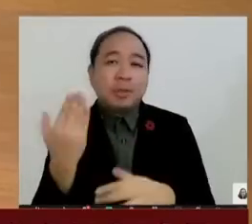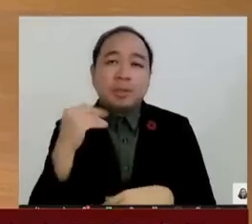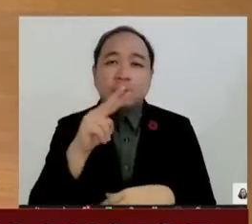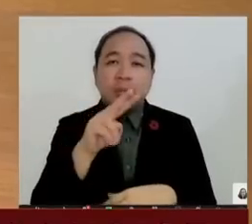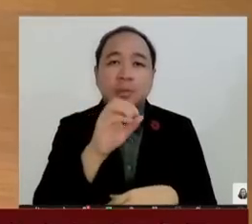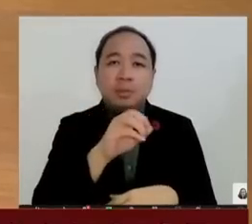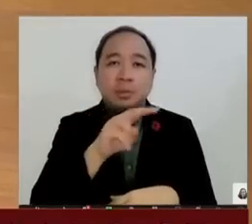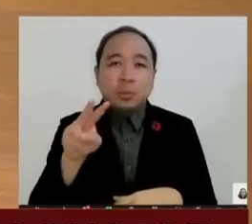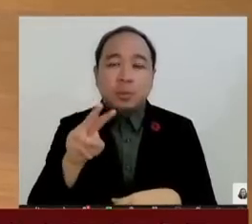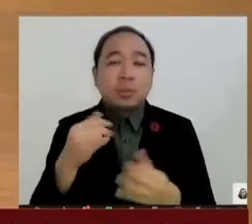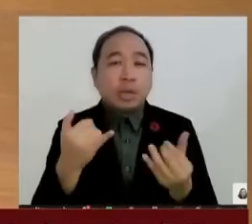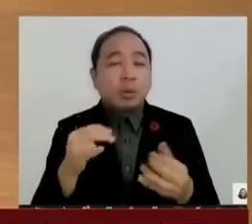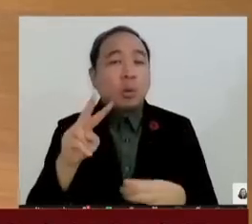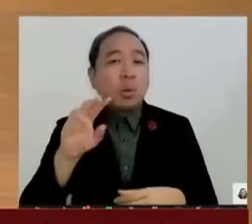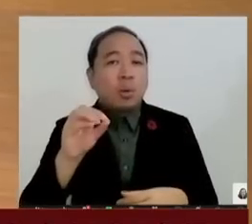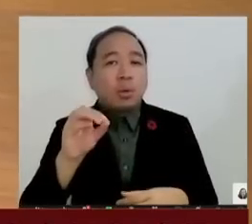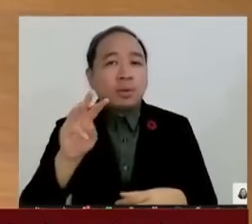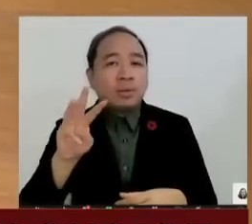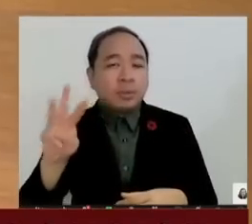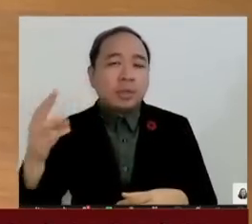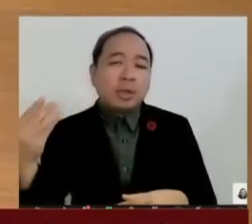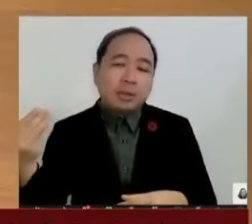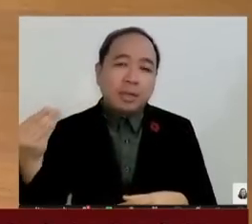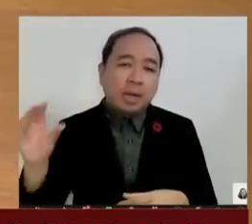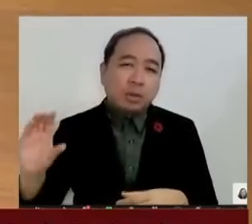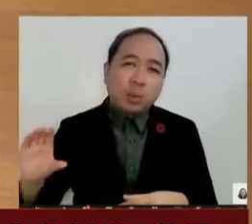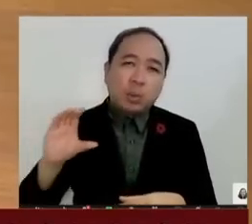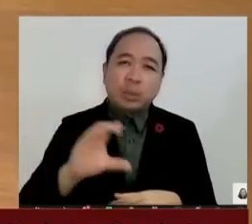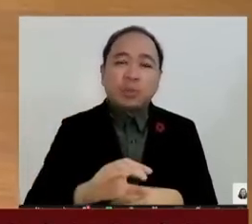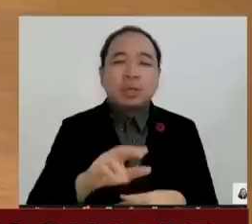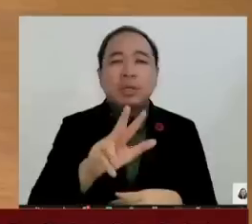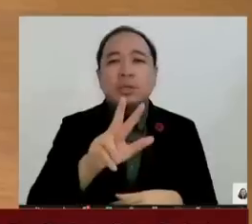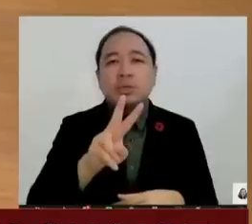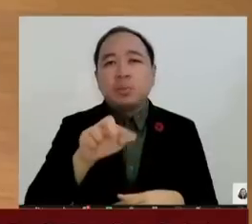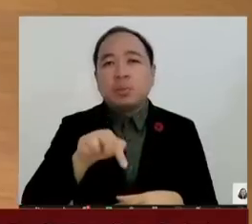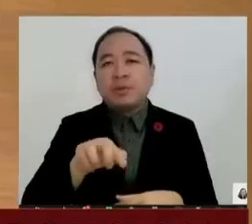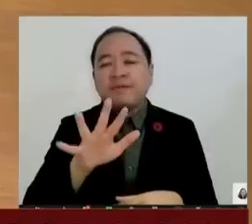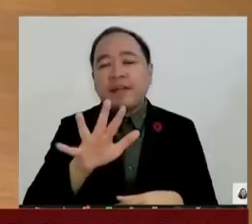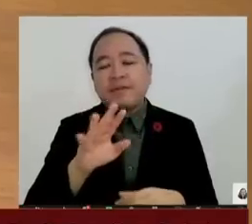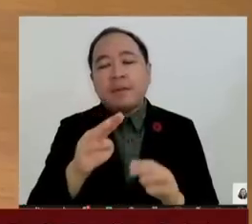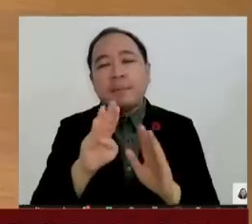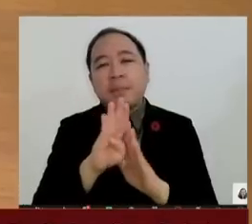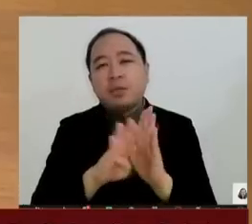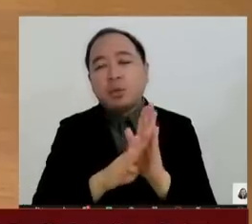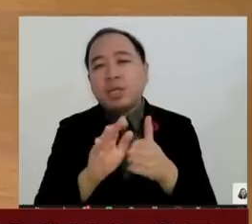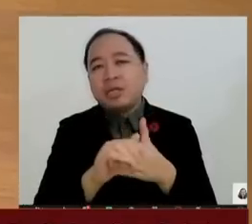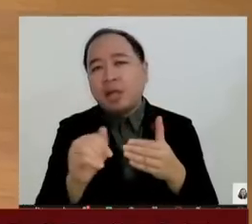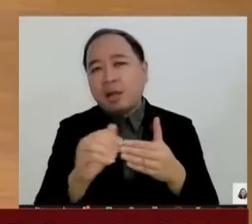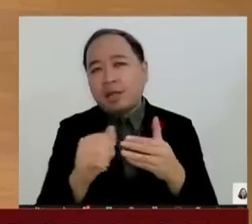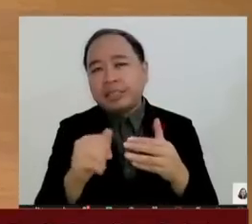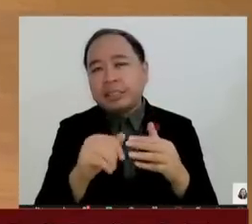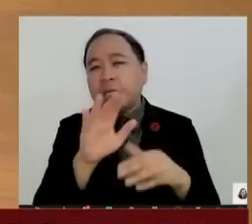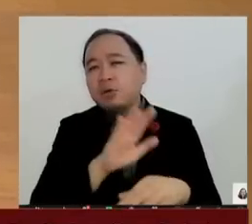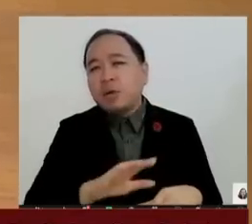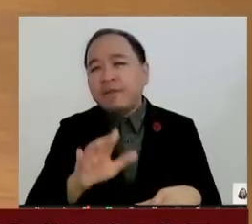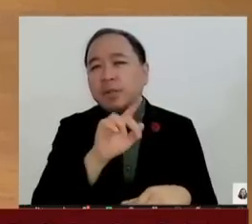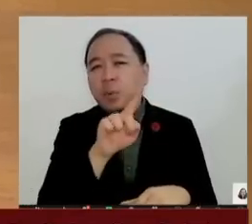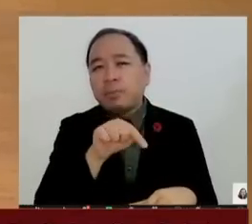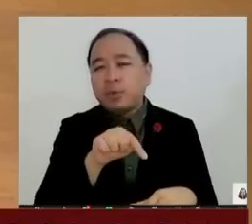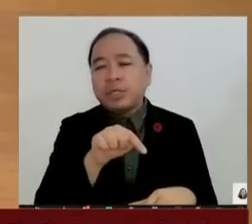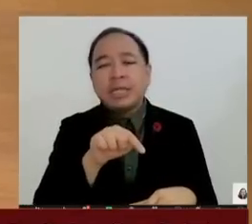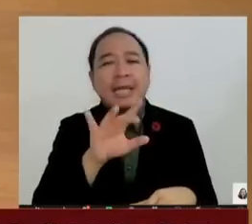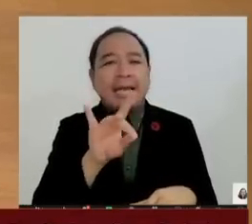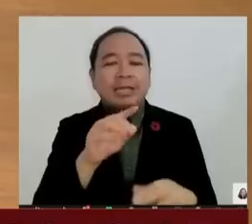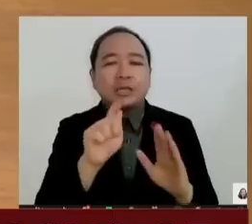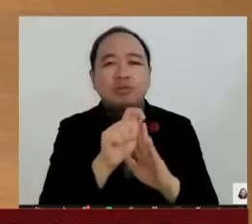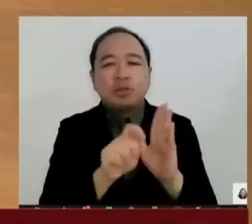contributed $32.5 billion, or roughly 1.8 trillion pesos, to our economy.